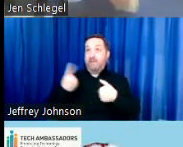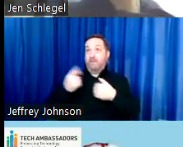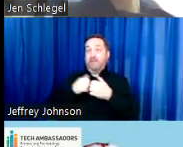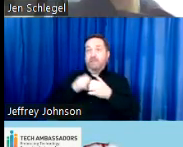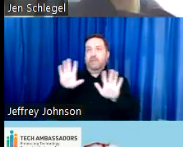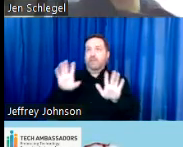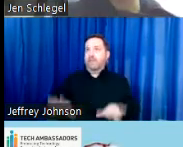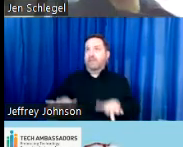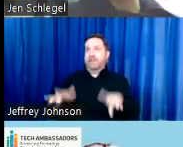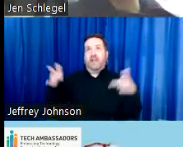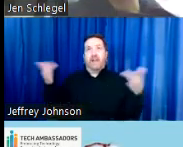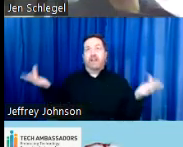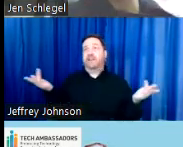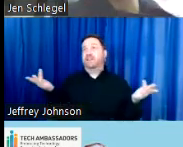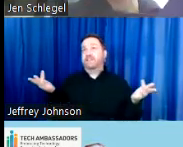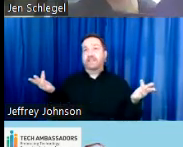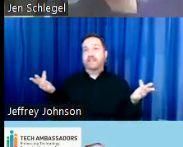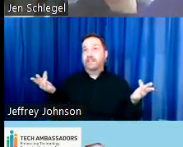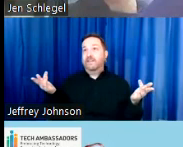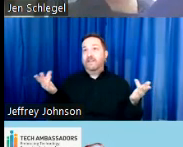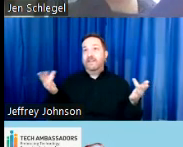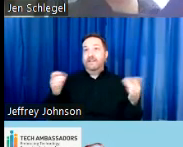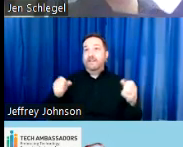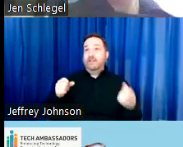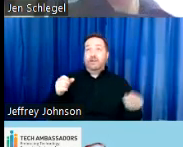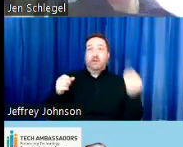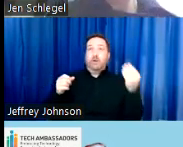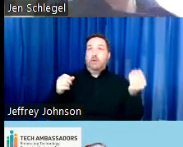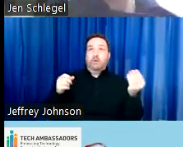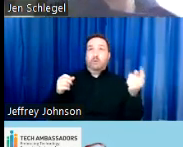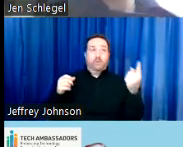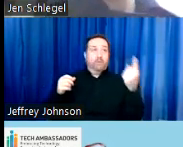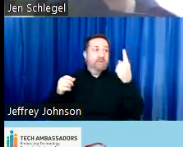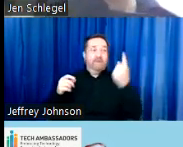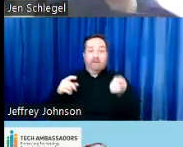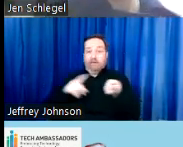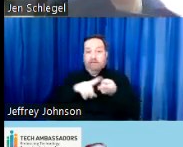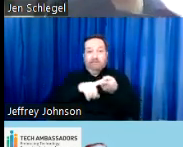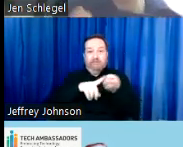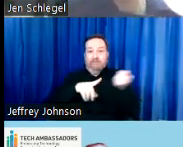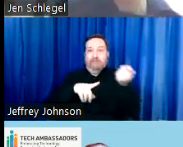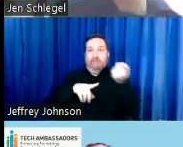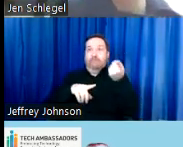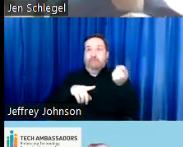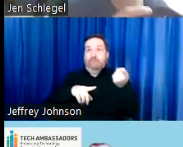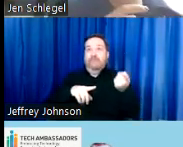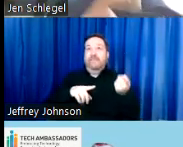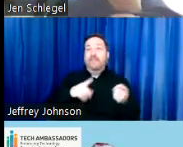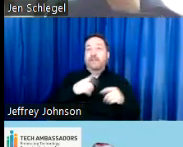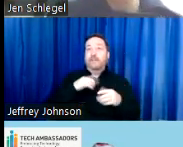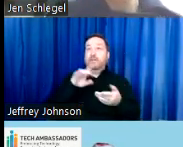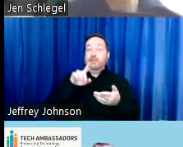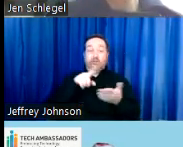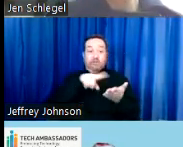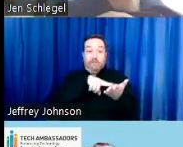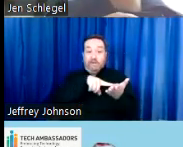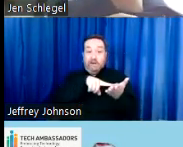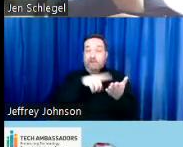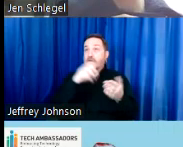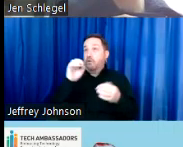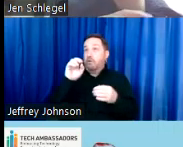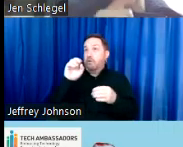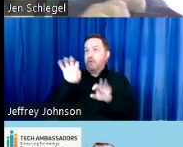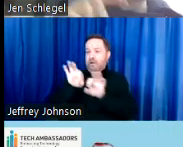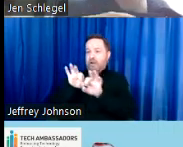light. Like you could hold them with one finger, but you're able to use a stylus or your finger